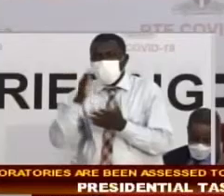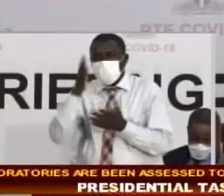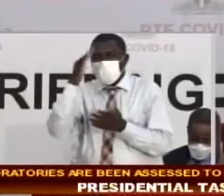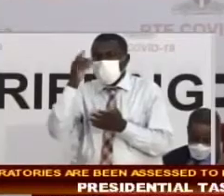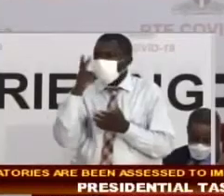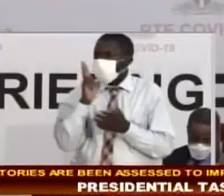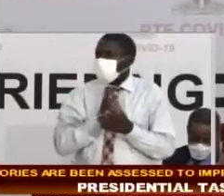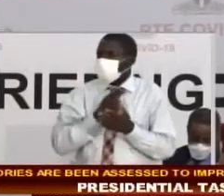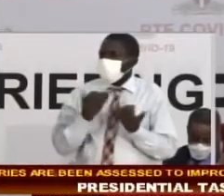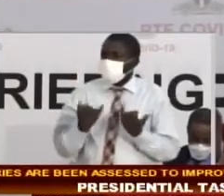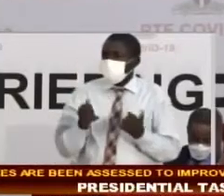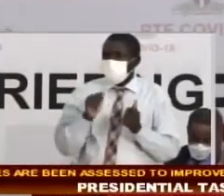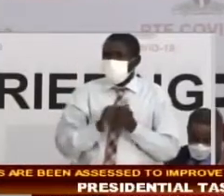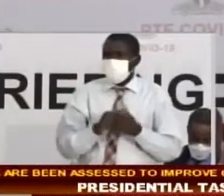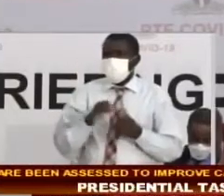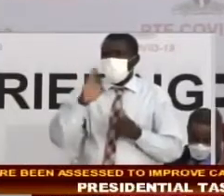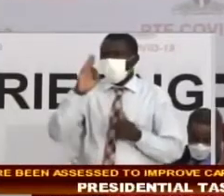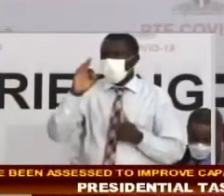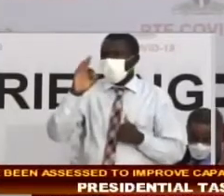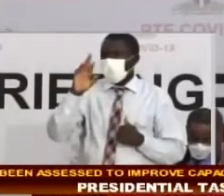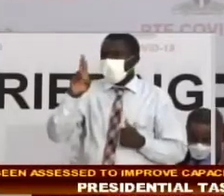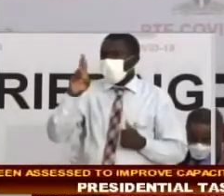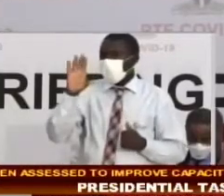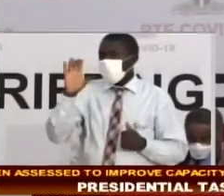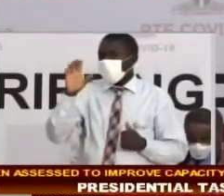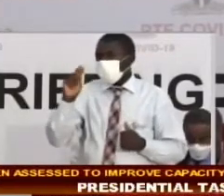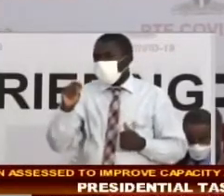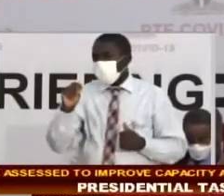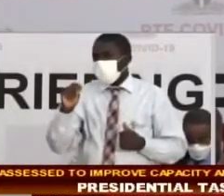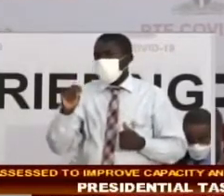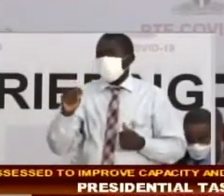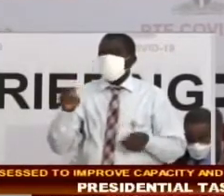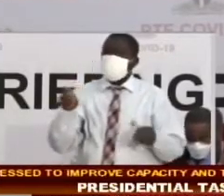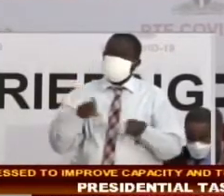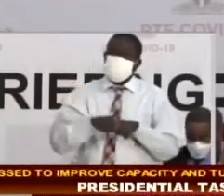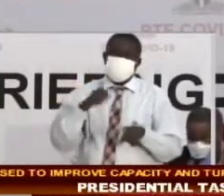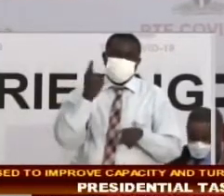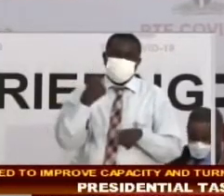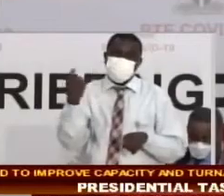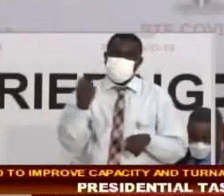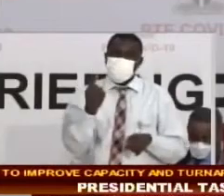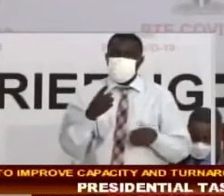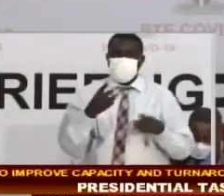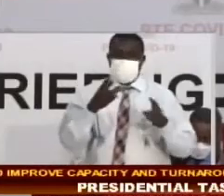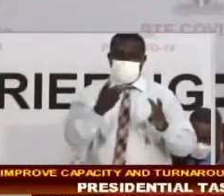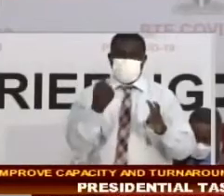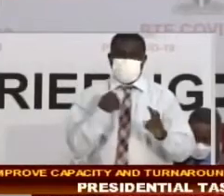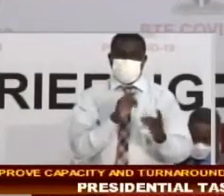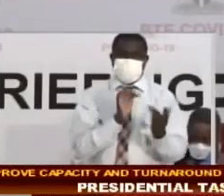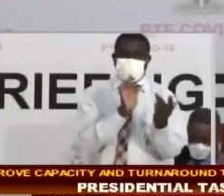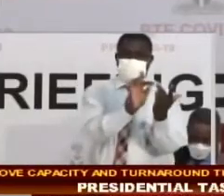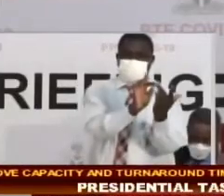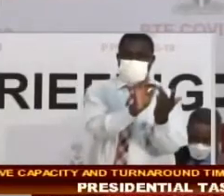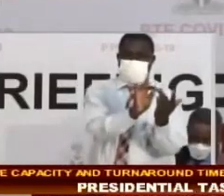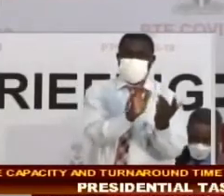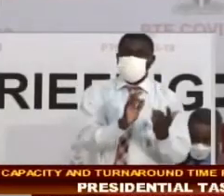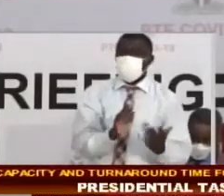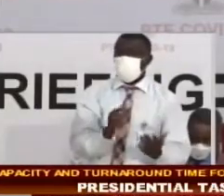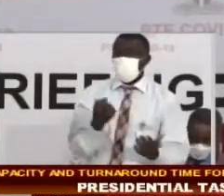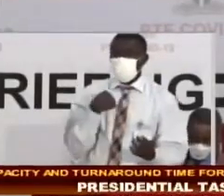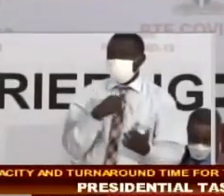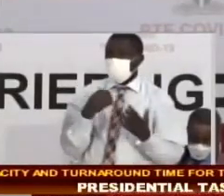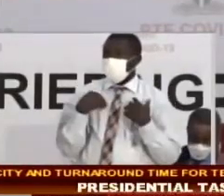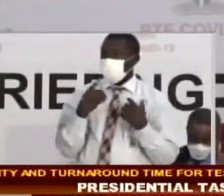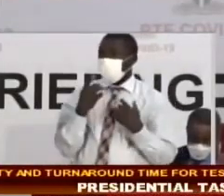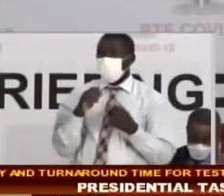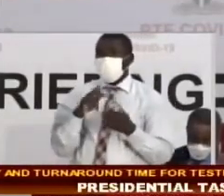Federal Radio Corporation and NTA as the last end to that. That we already have programs running along those